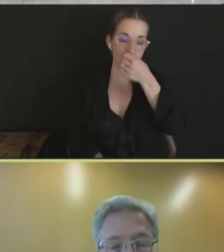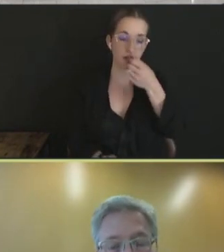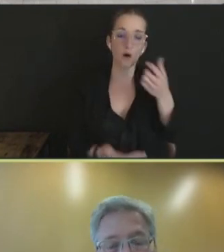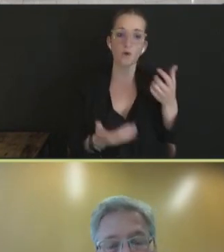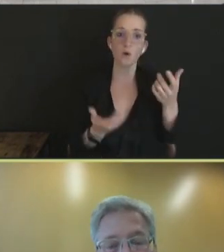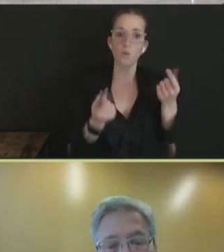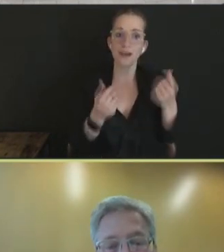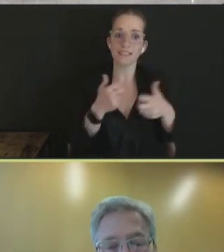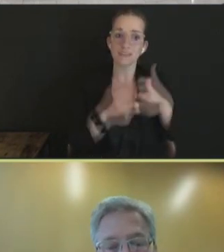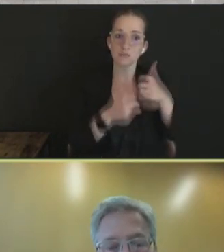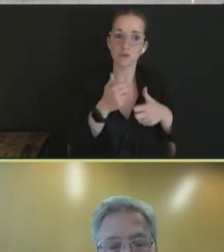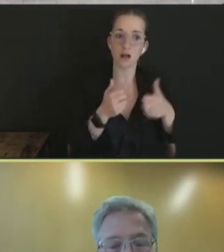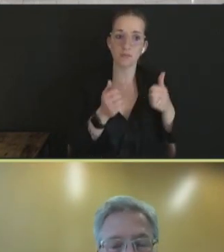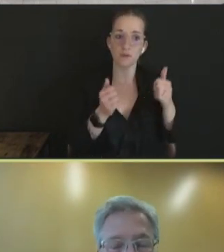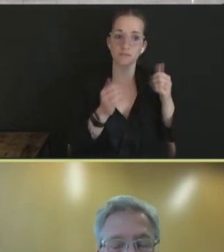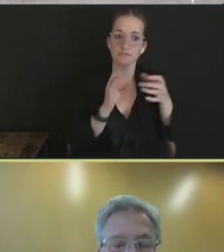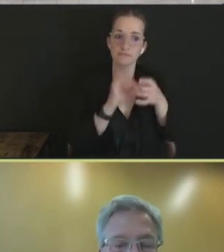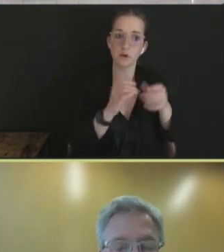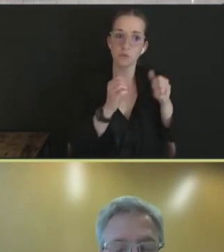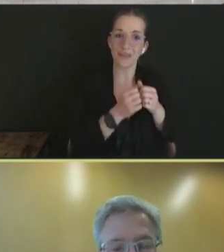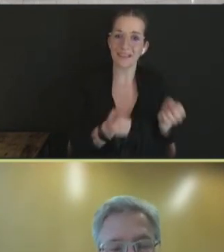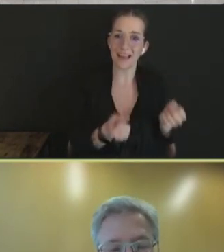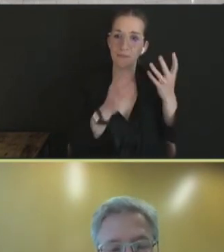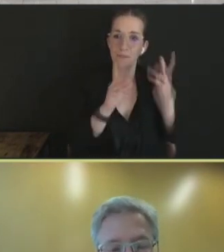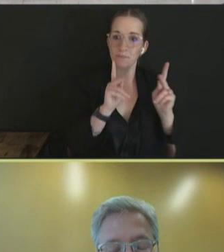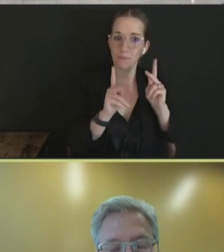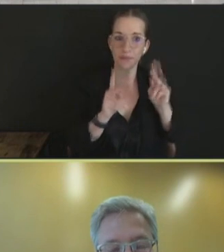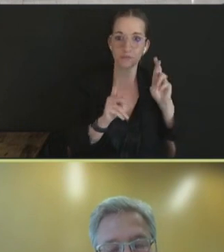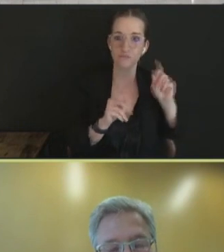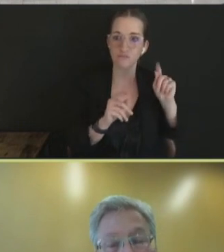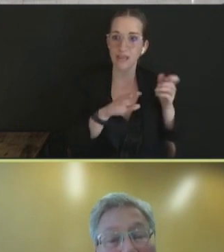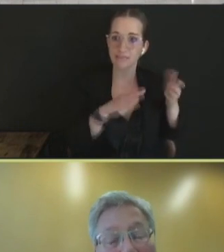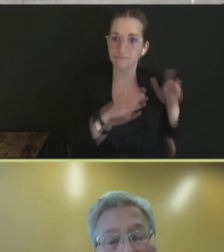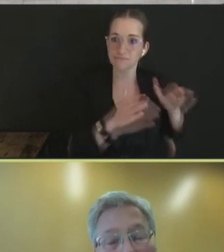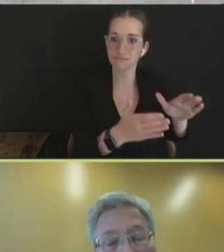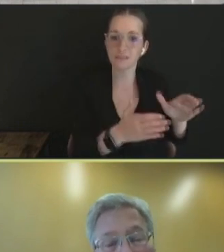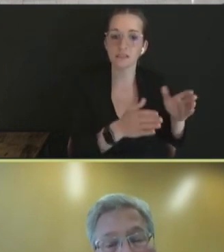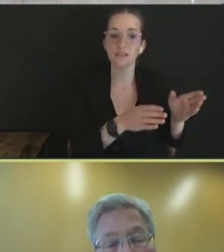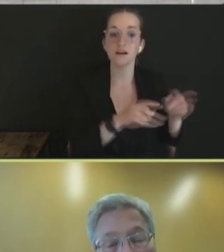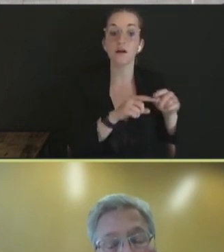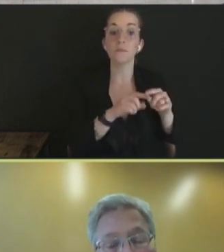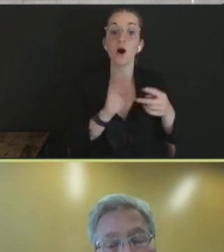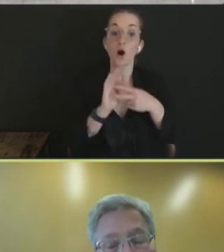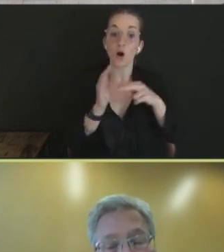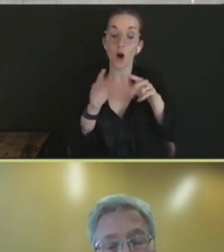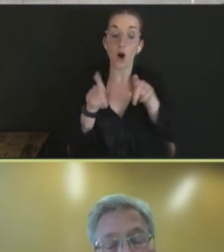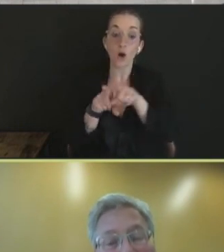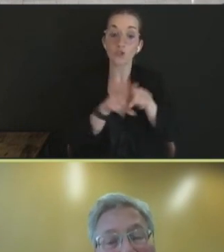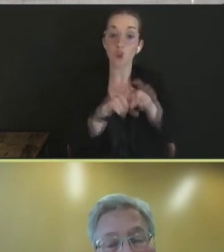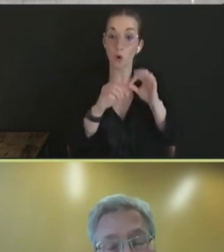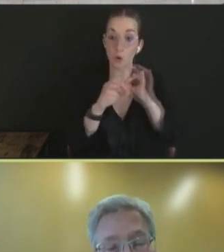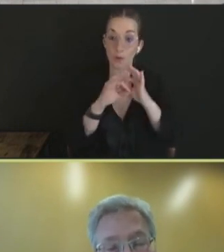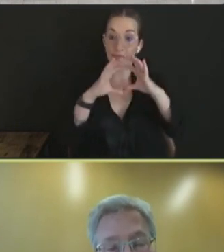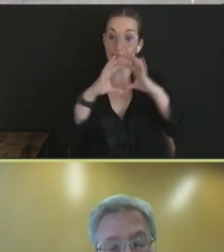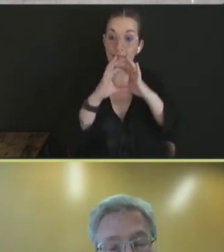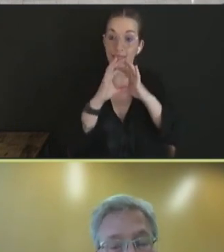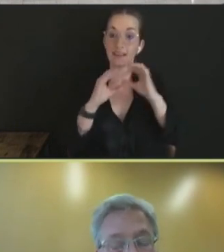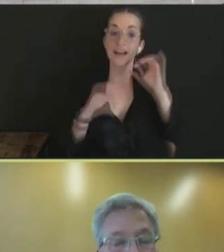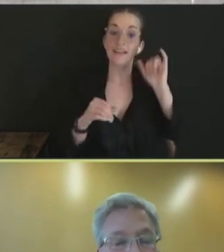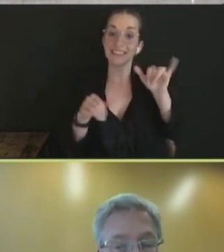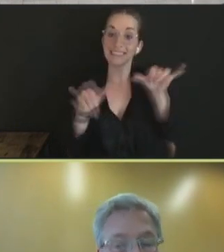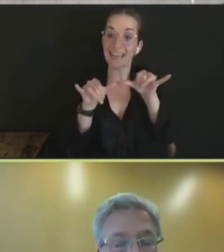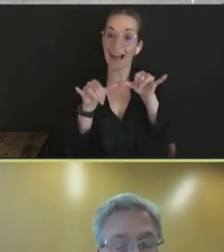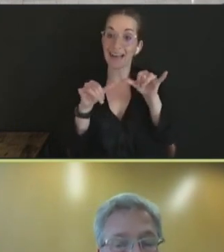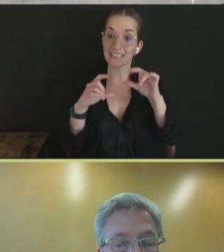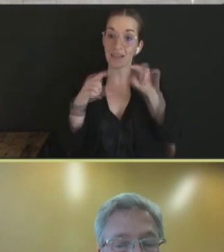of lives lost? But also the sizes of the circles to indicate the incidence here, which